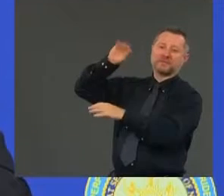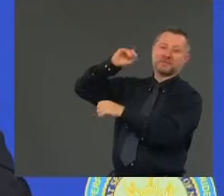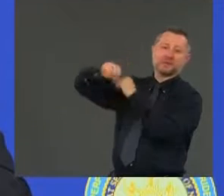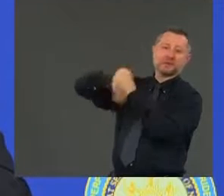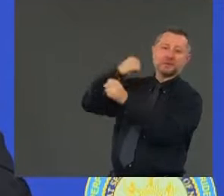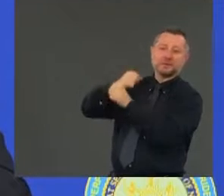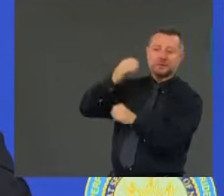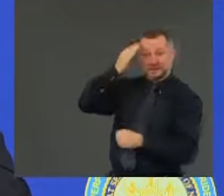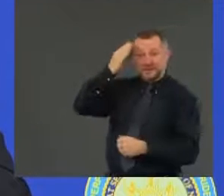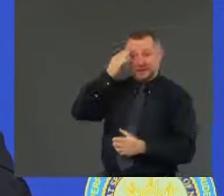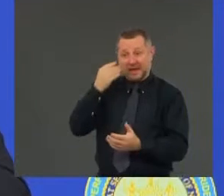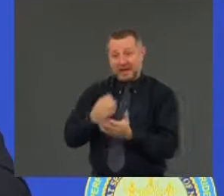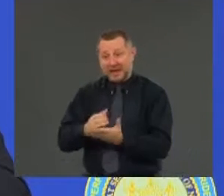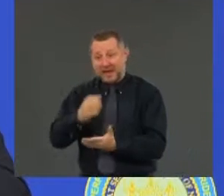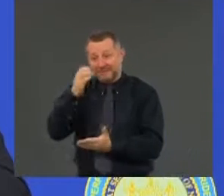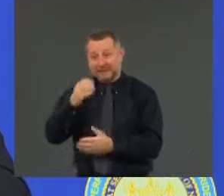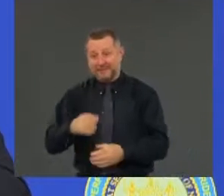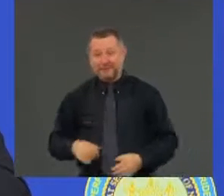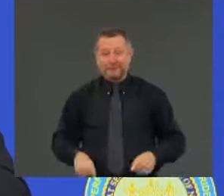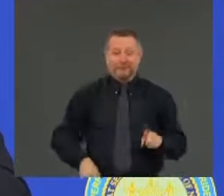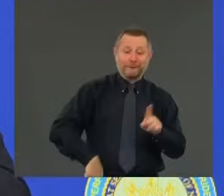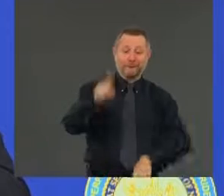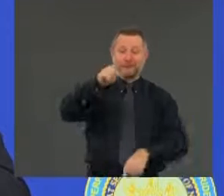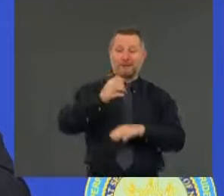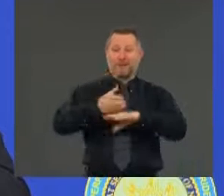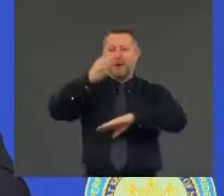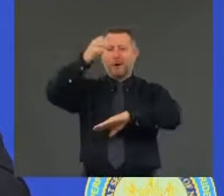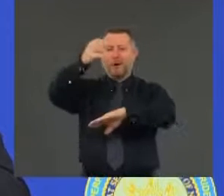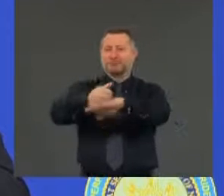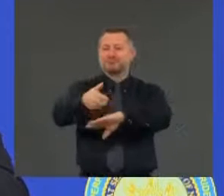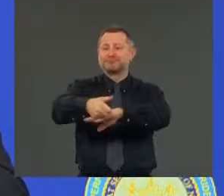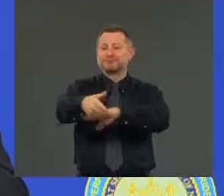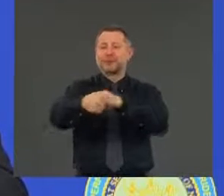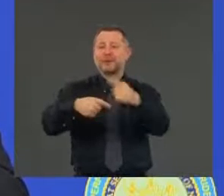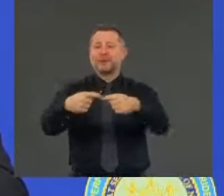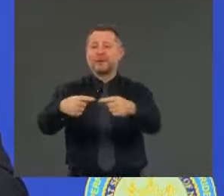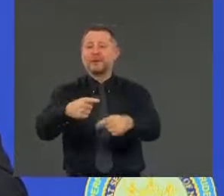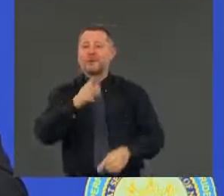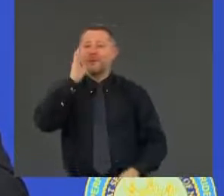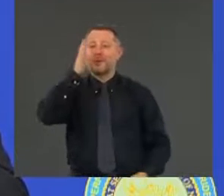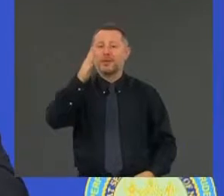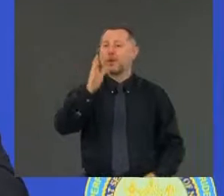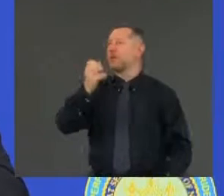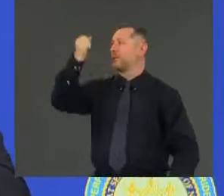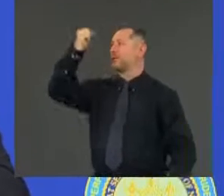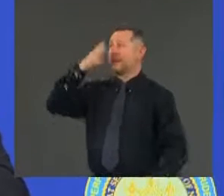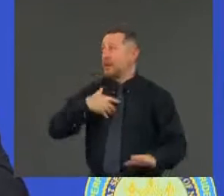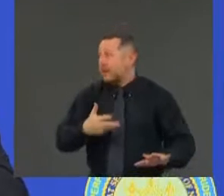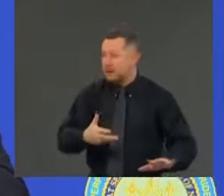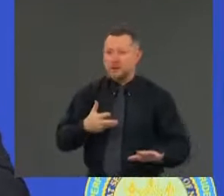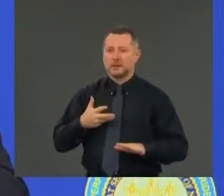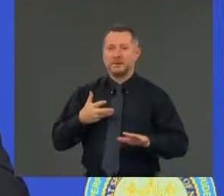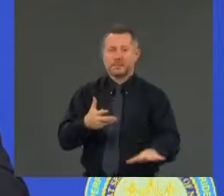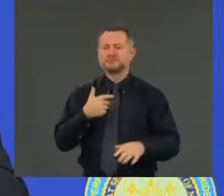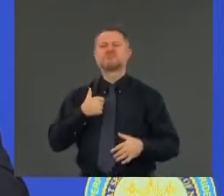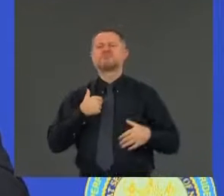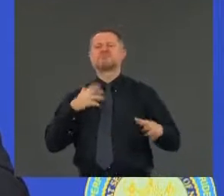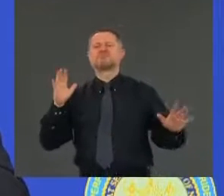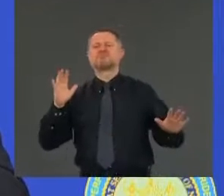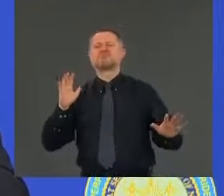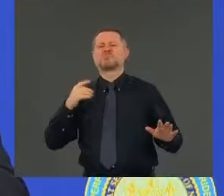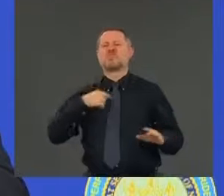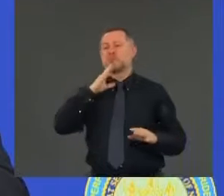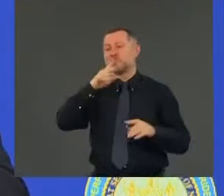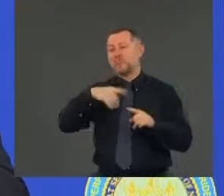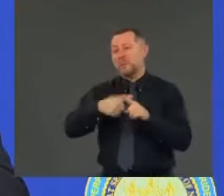road, which is what happens with so many public works. When I say I'm going to do something, I actually do it, which is a little different. I